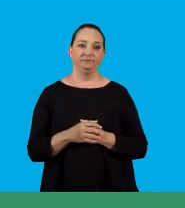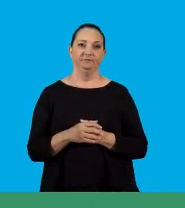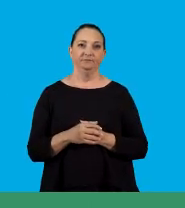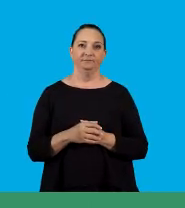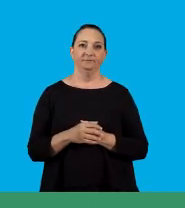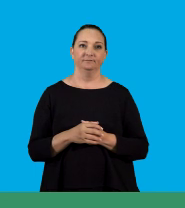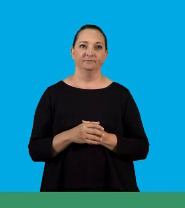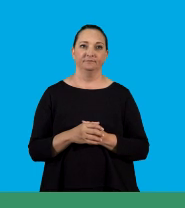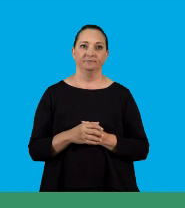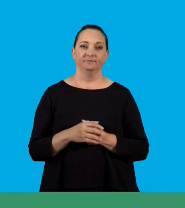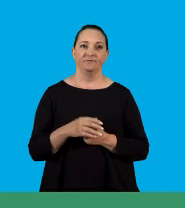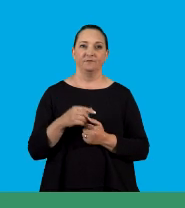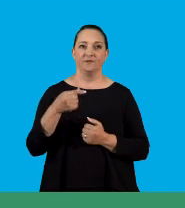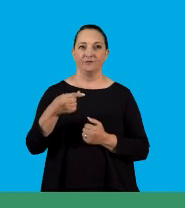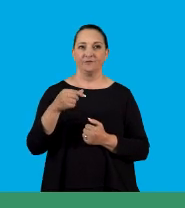the idea that